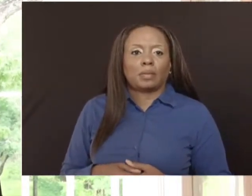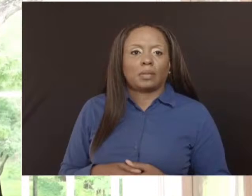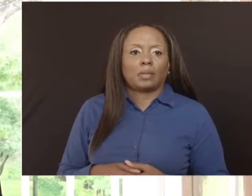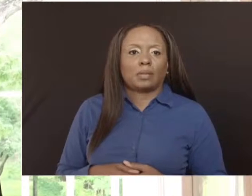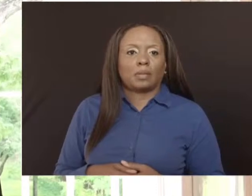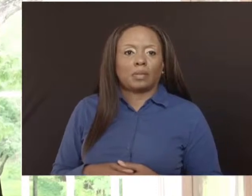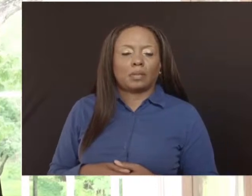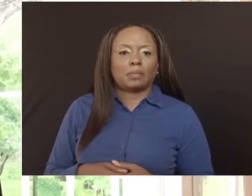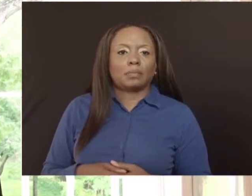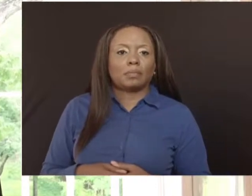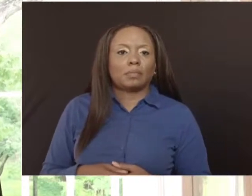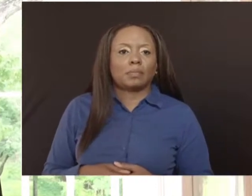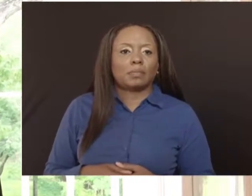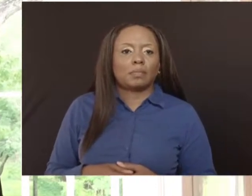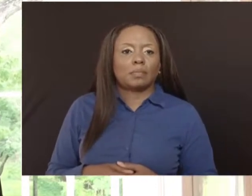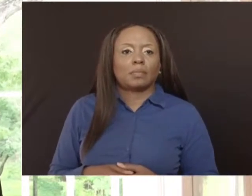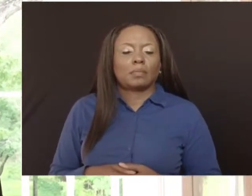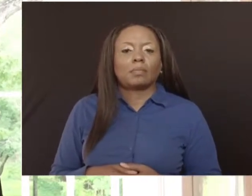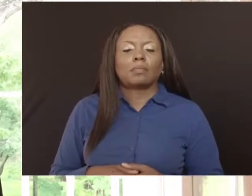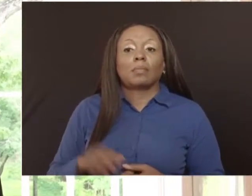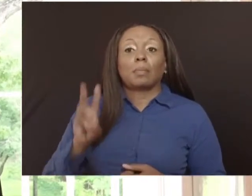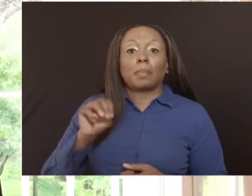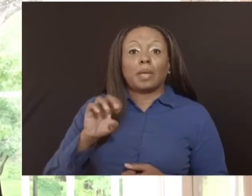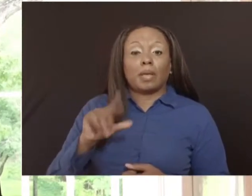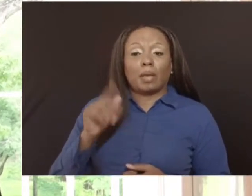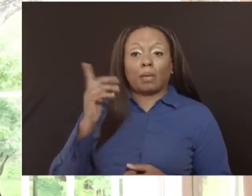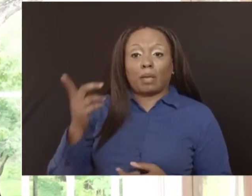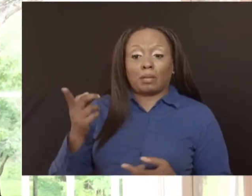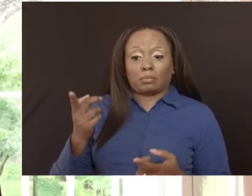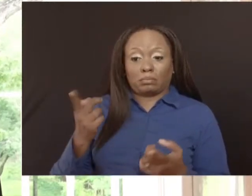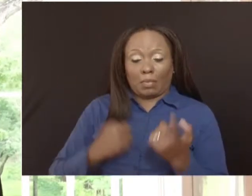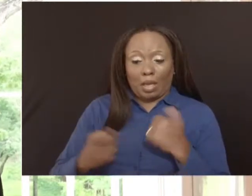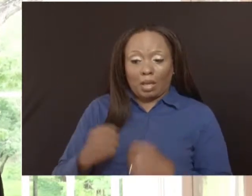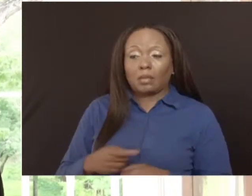going to take some questions from members of the public. And one of the